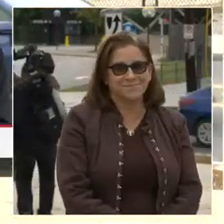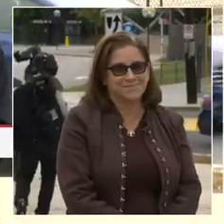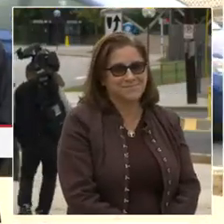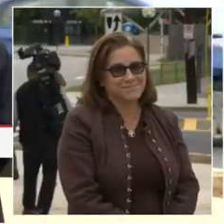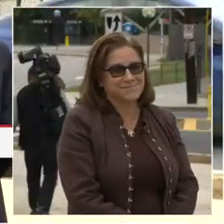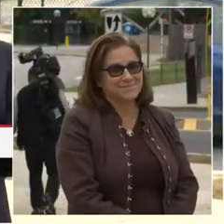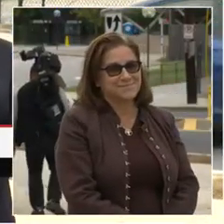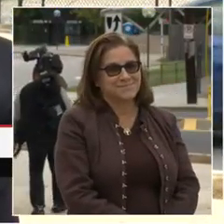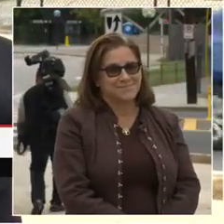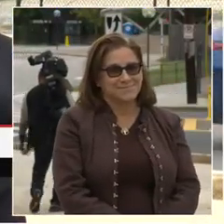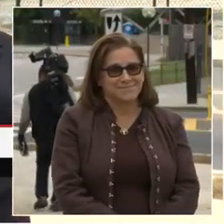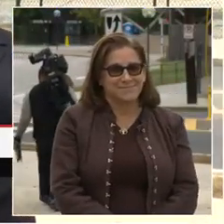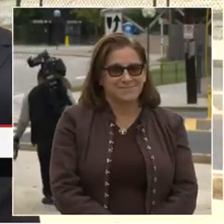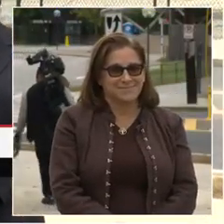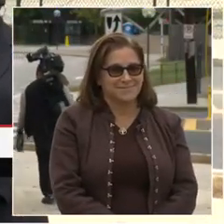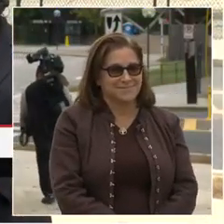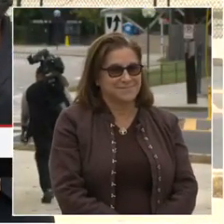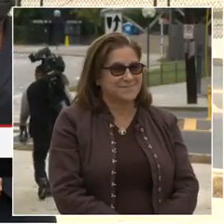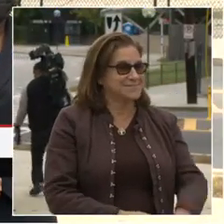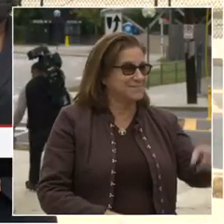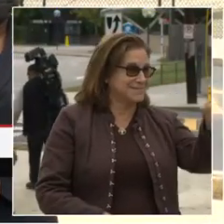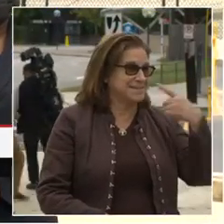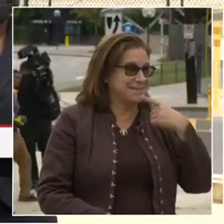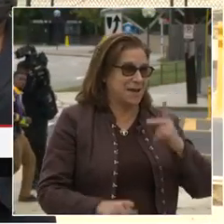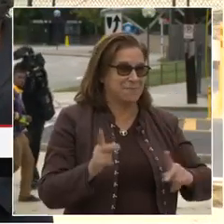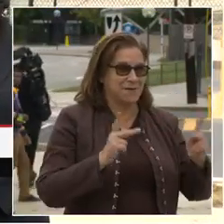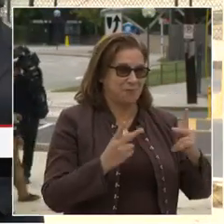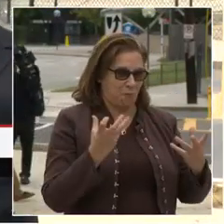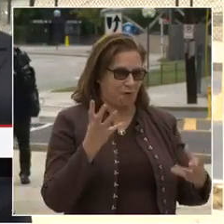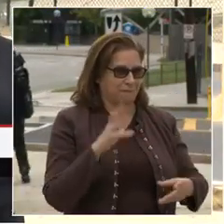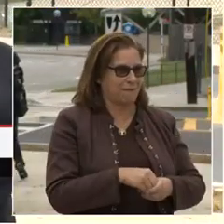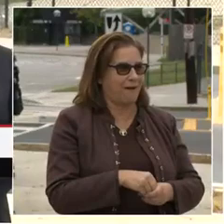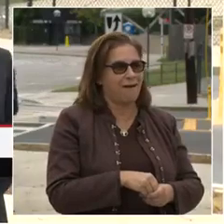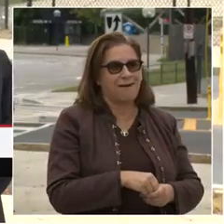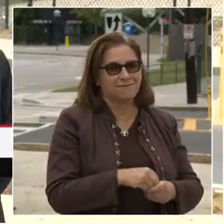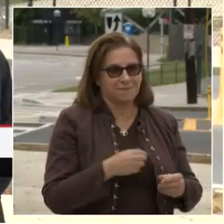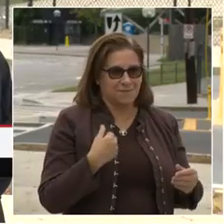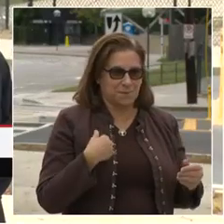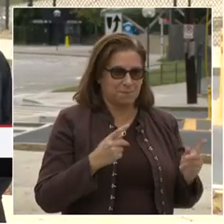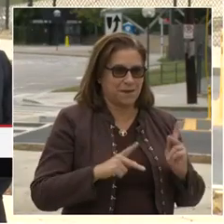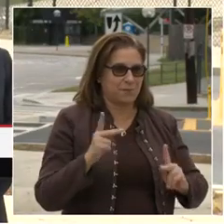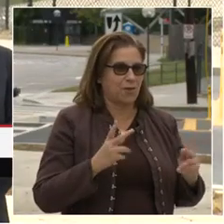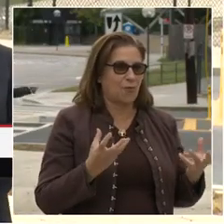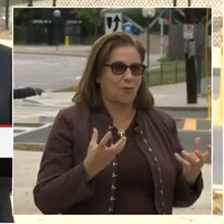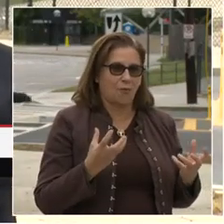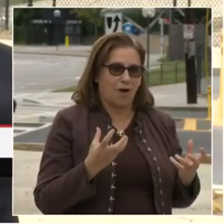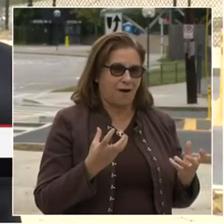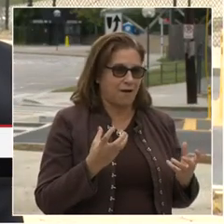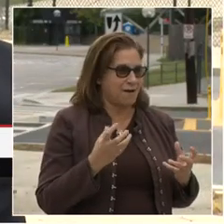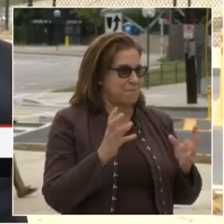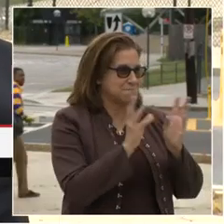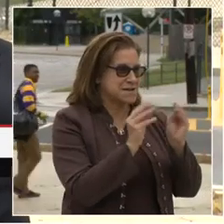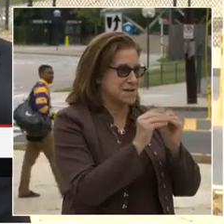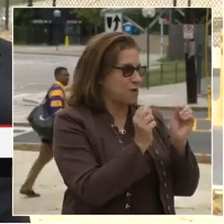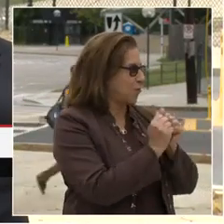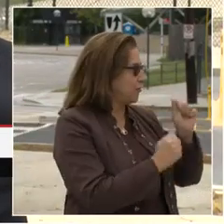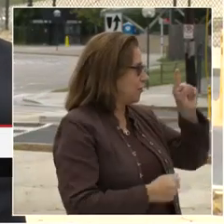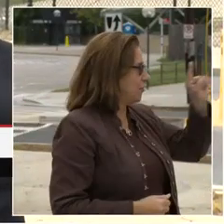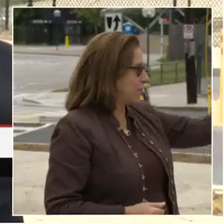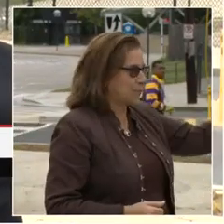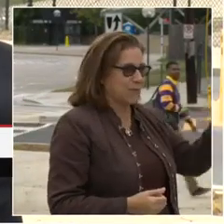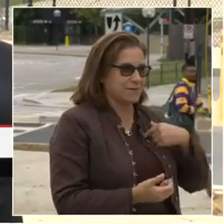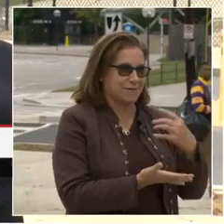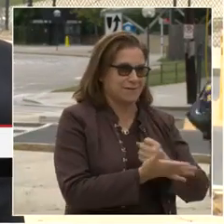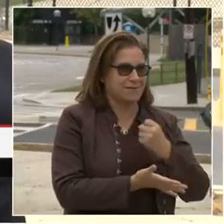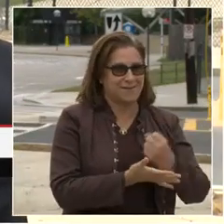The people want their in-person meetings again. That's what the people want. I hear both sides. The people people want want people their like some in-person people like meetings. hybrid.